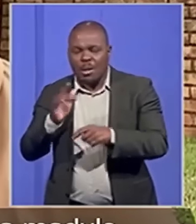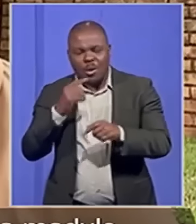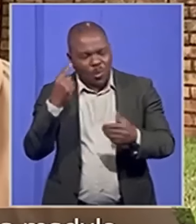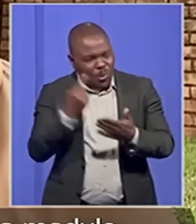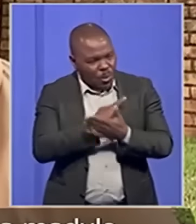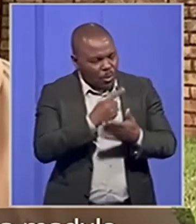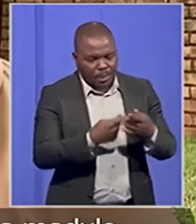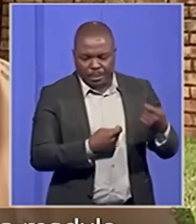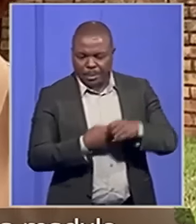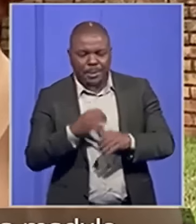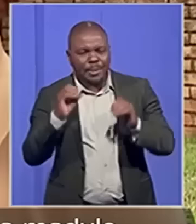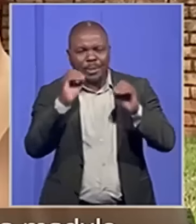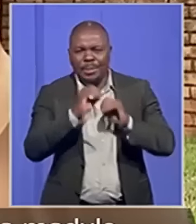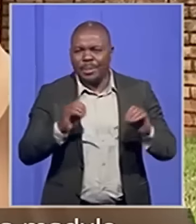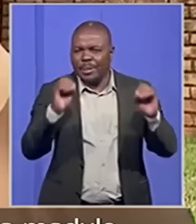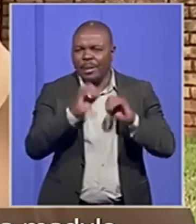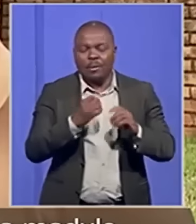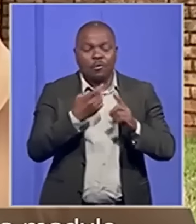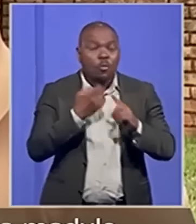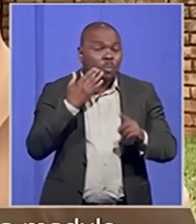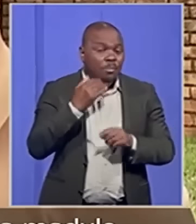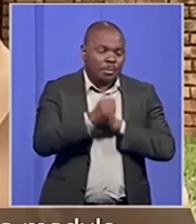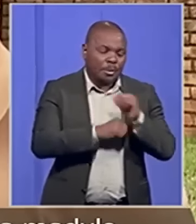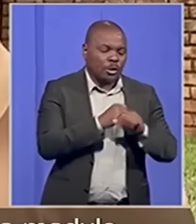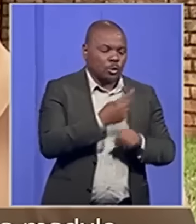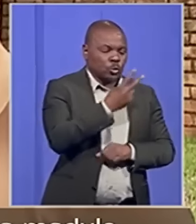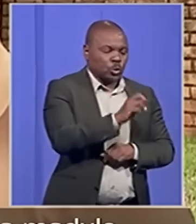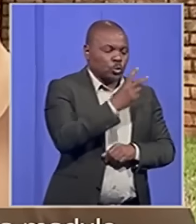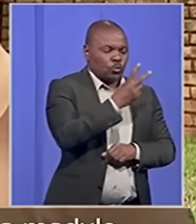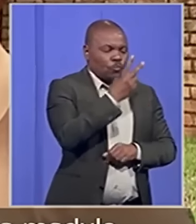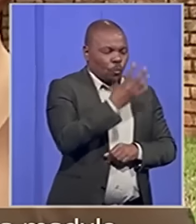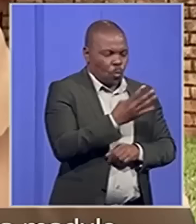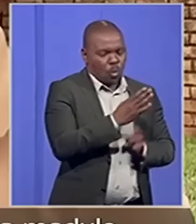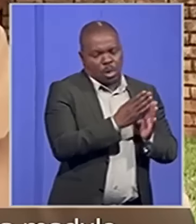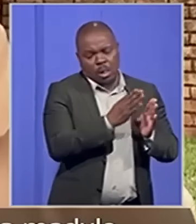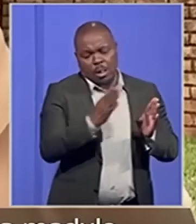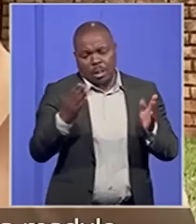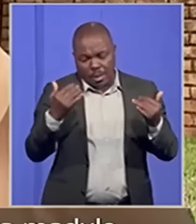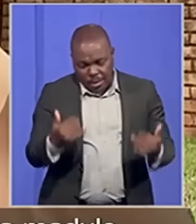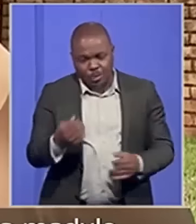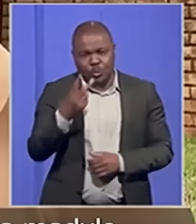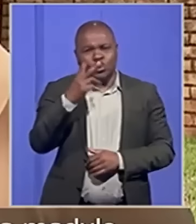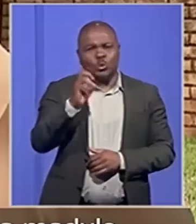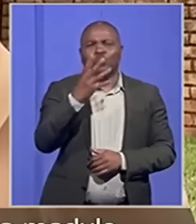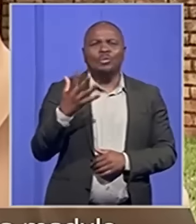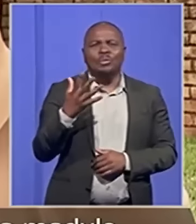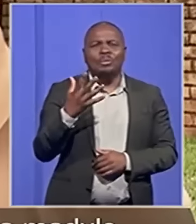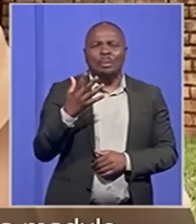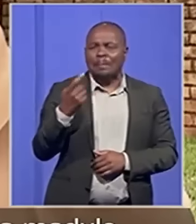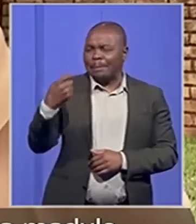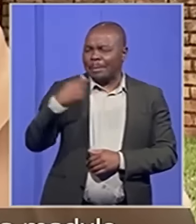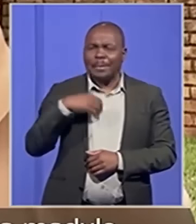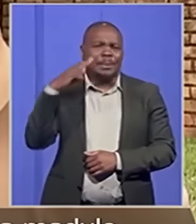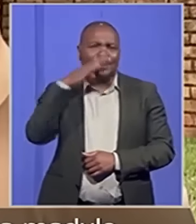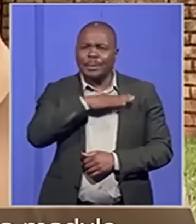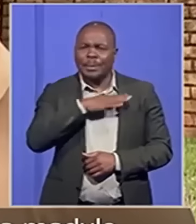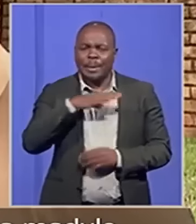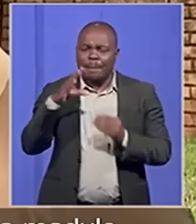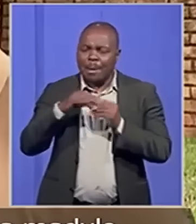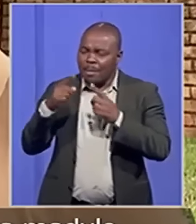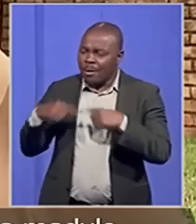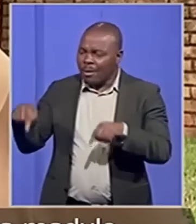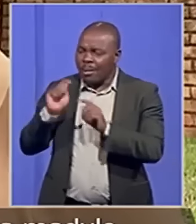not receiving any payment from 2024. And 2025 again, they are still owing us a lot of money that they have not paid to our members.